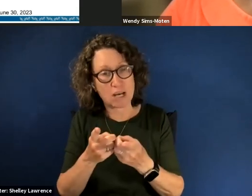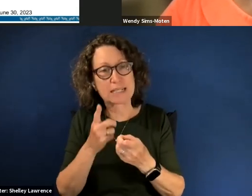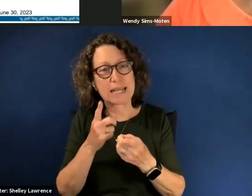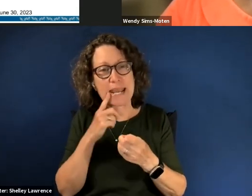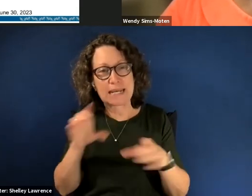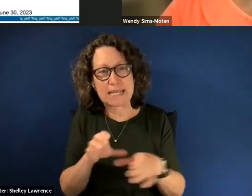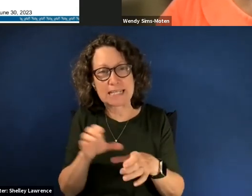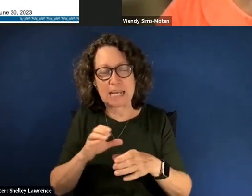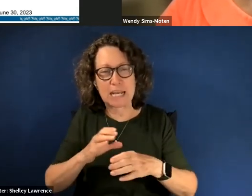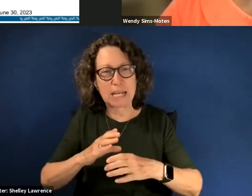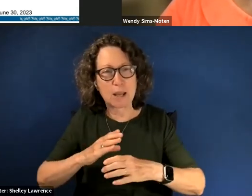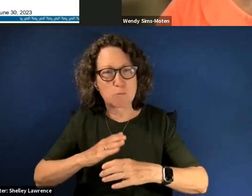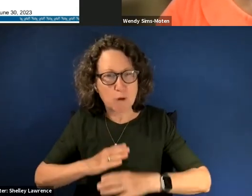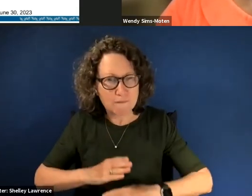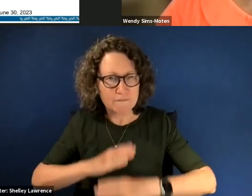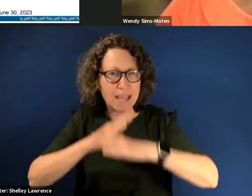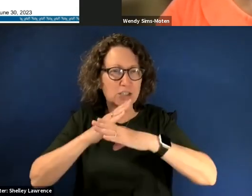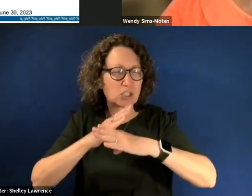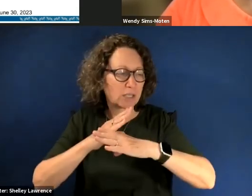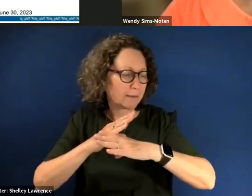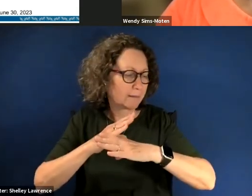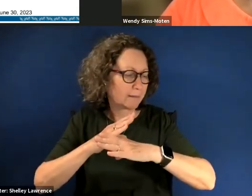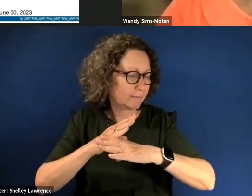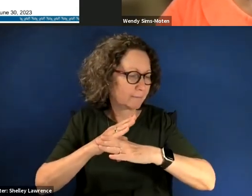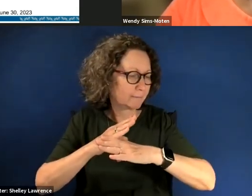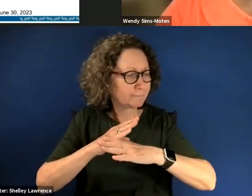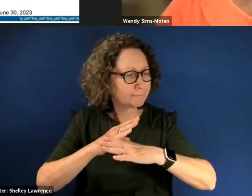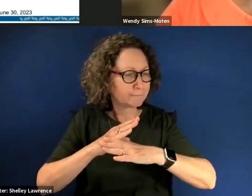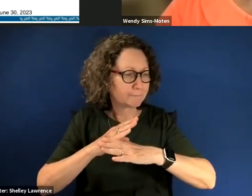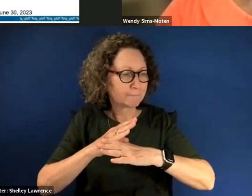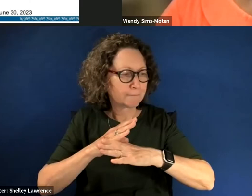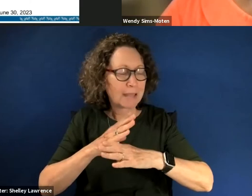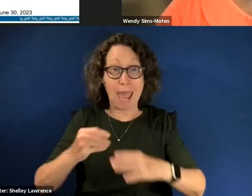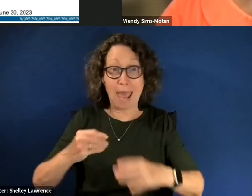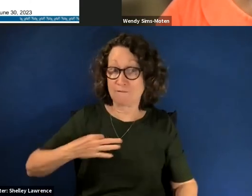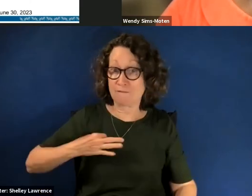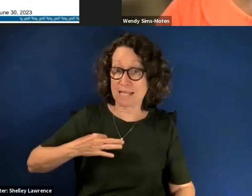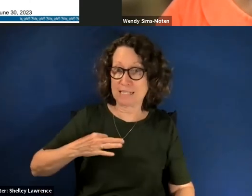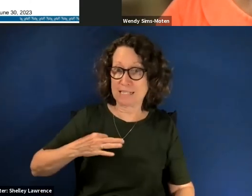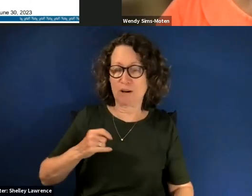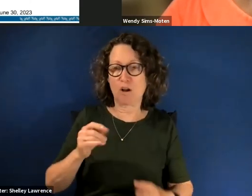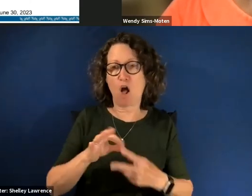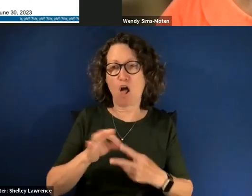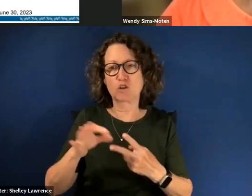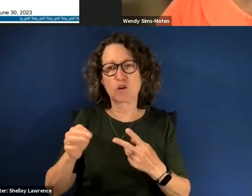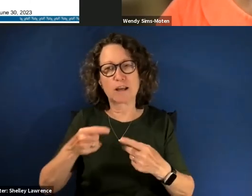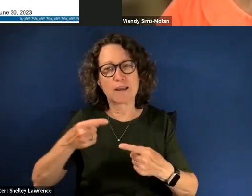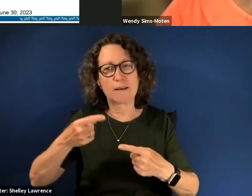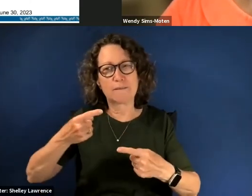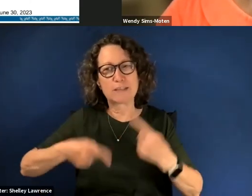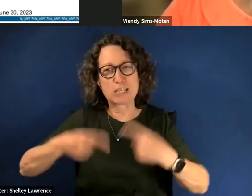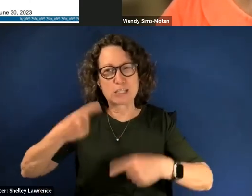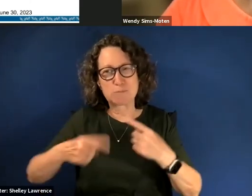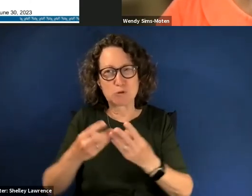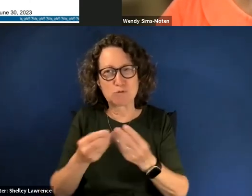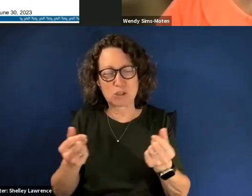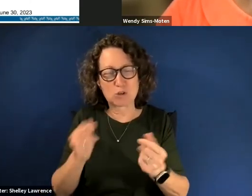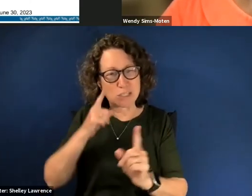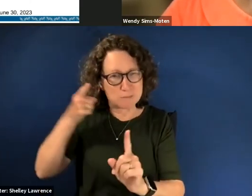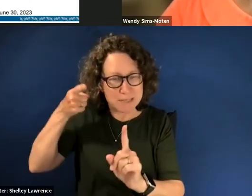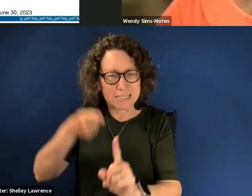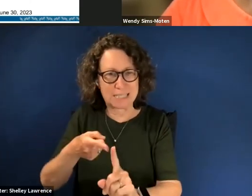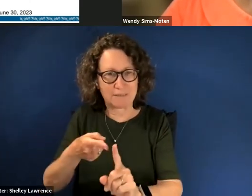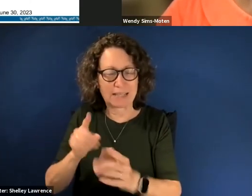conducting prevention of and voluntary alternative dispute resolution, specifically as